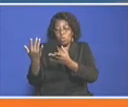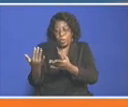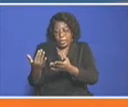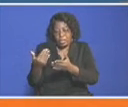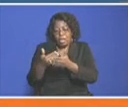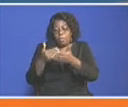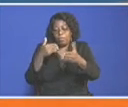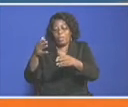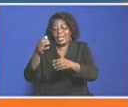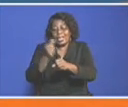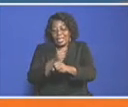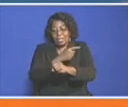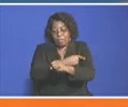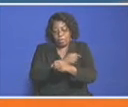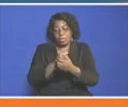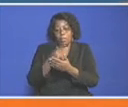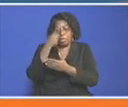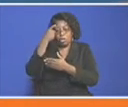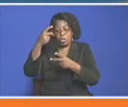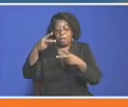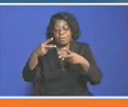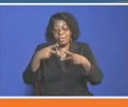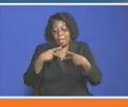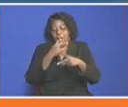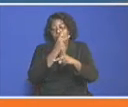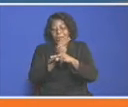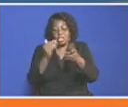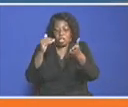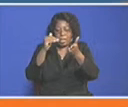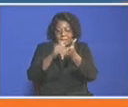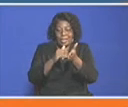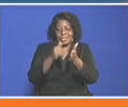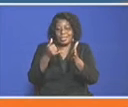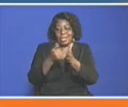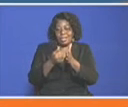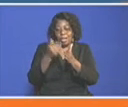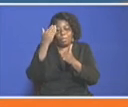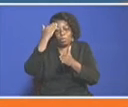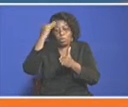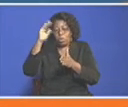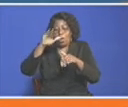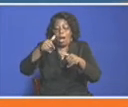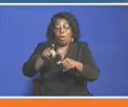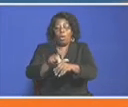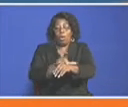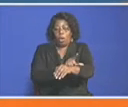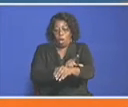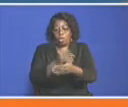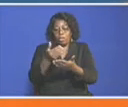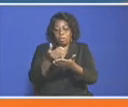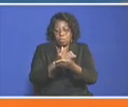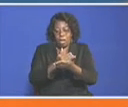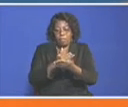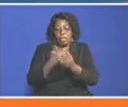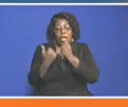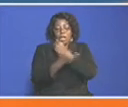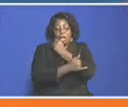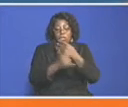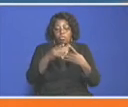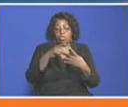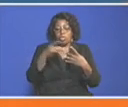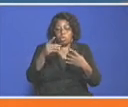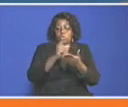we know there will be some immunity, we just don't know how long. So some countries have chosen weeks, some have chosen